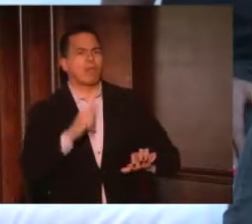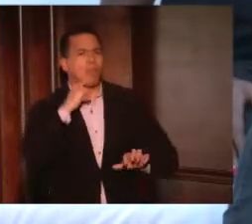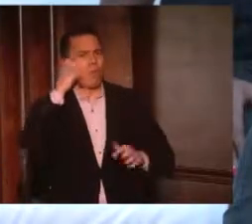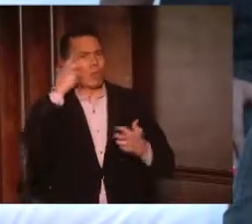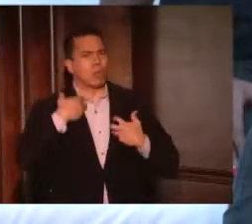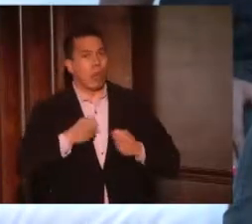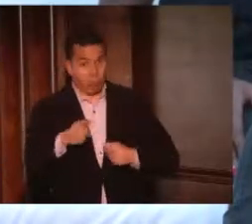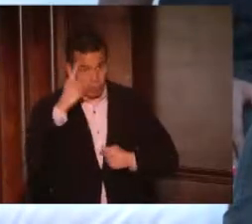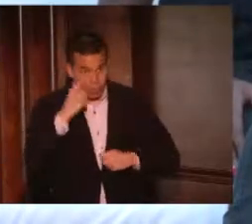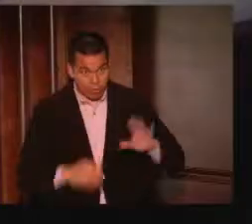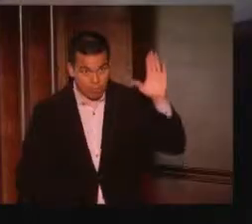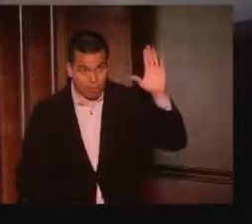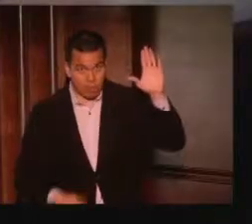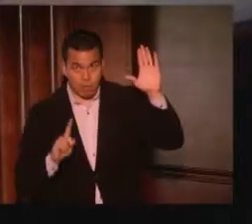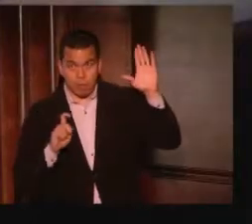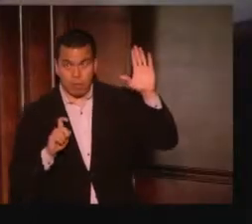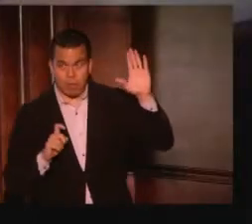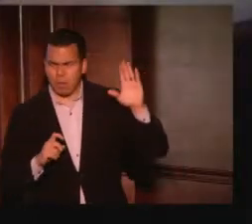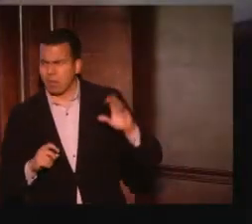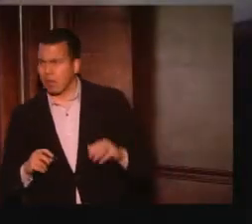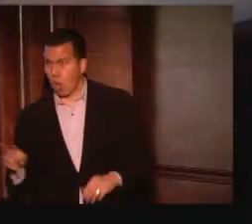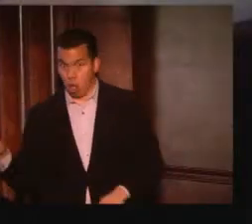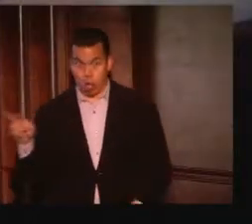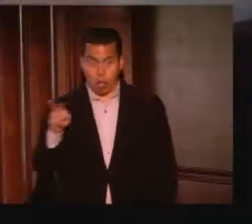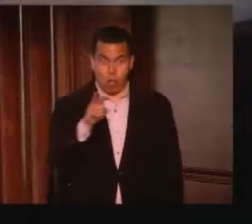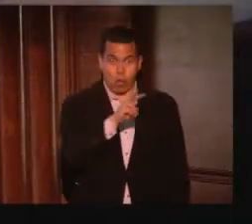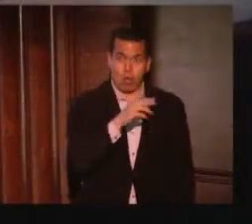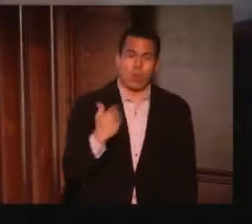health? Oh, wow. Wow.